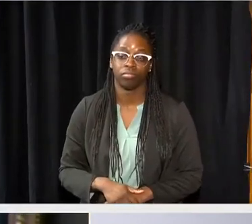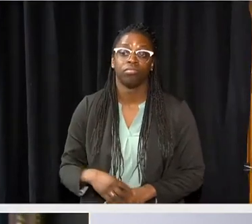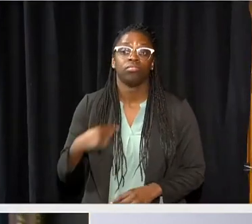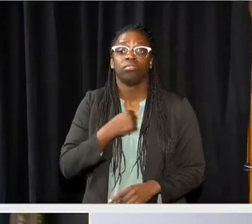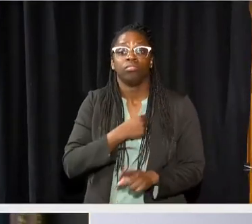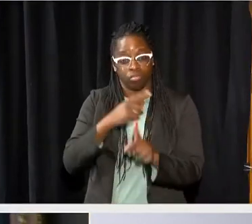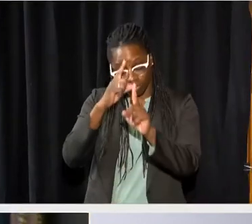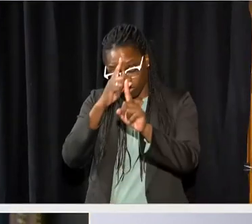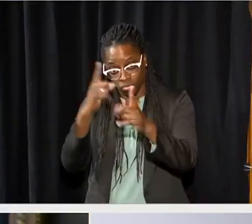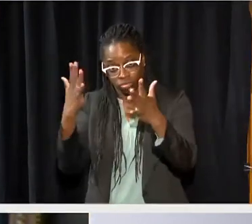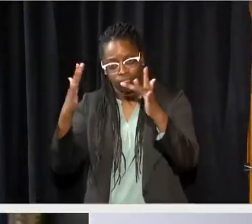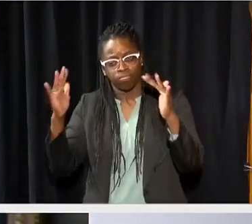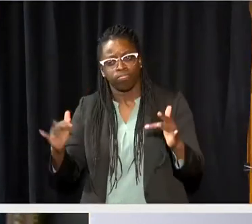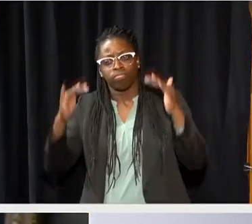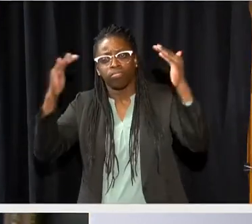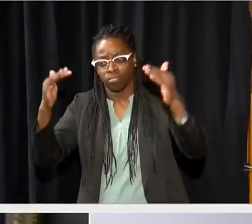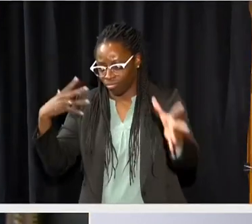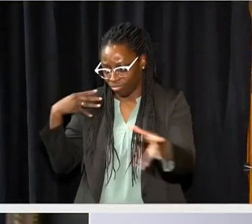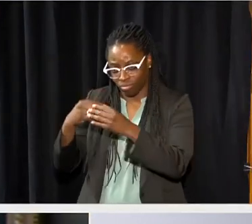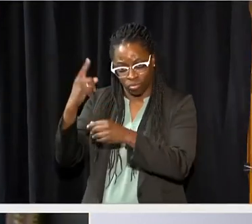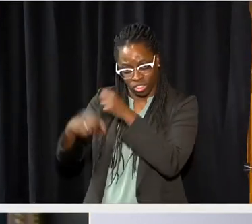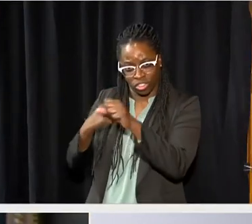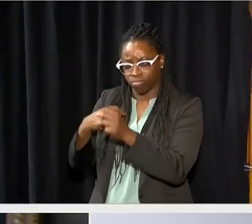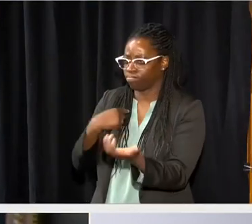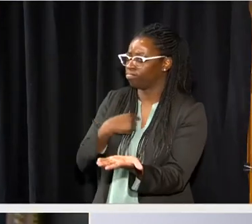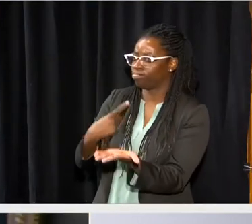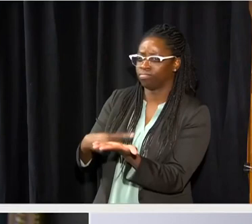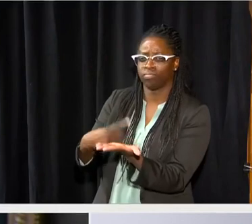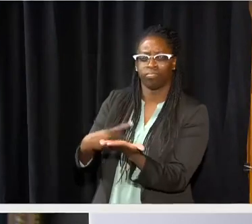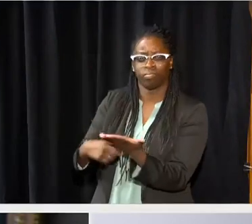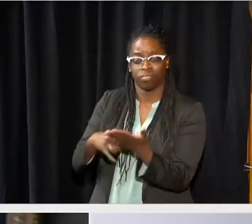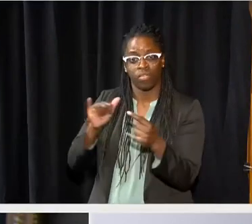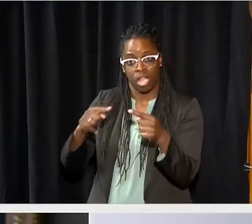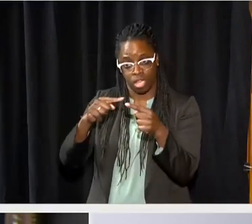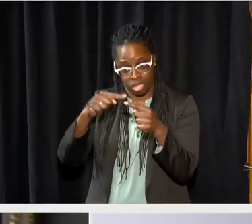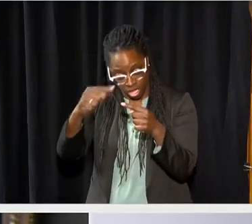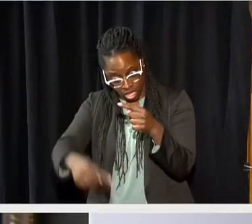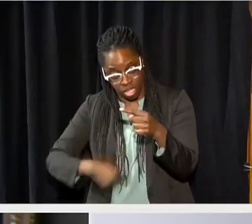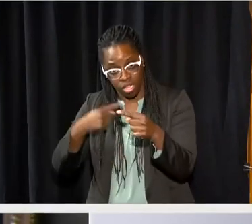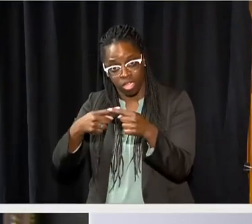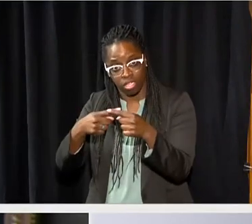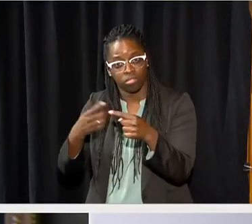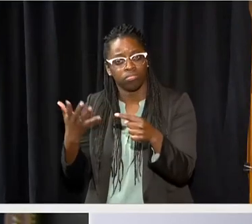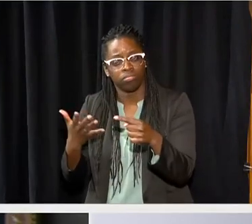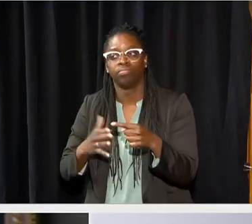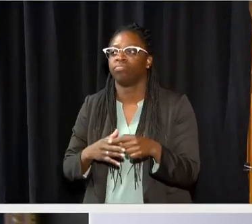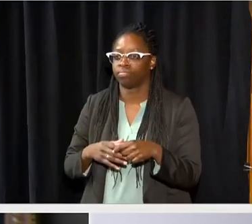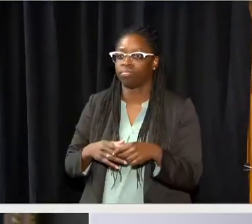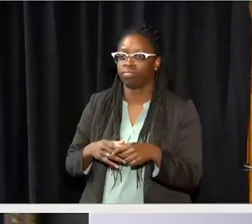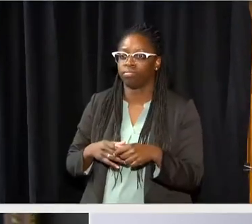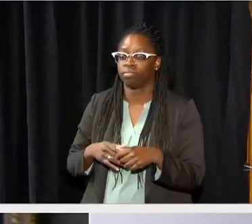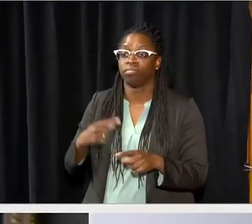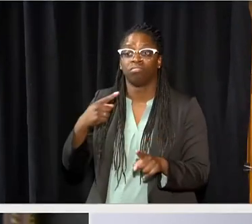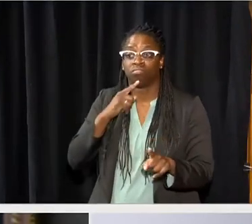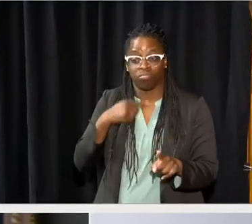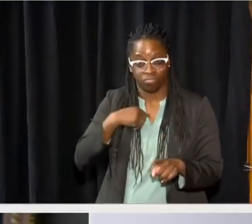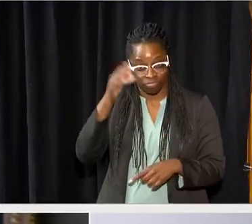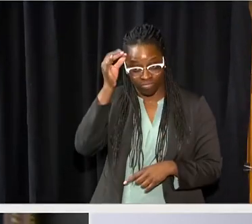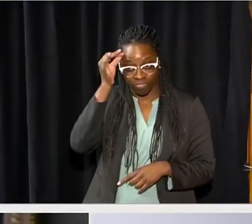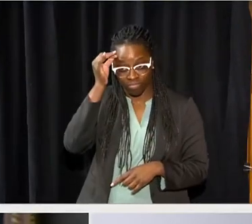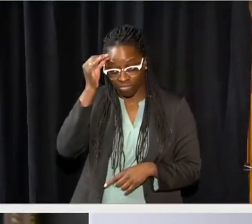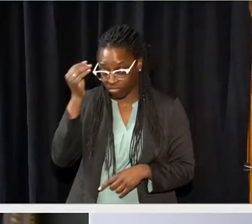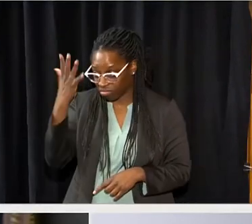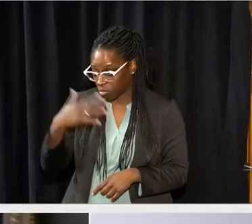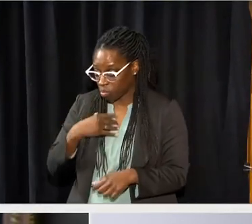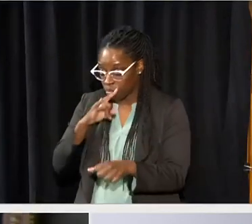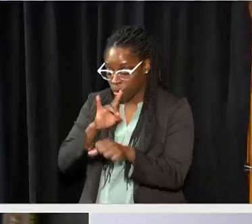We set high goals for our first year in office. I stood here a year ago and made a bunch of promises